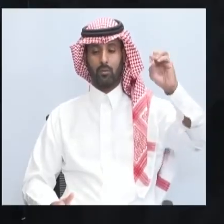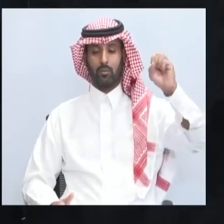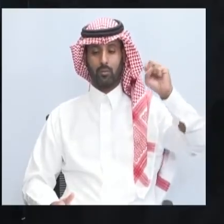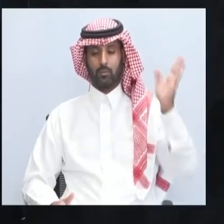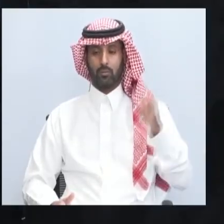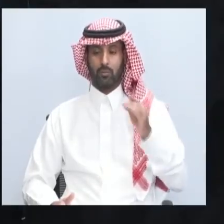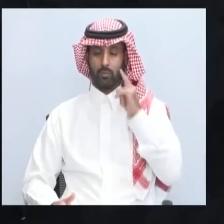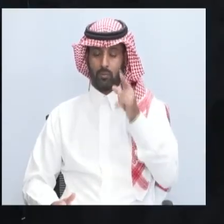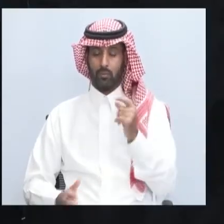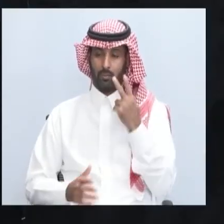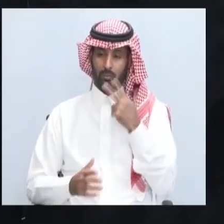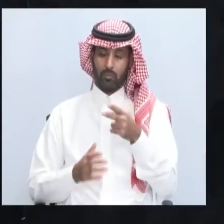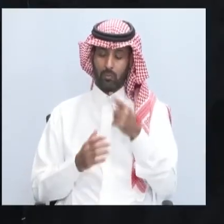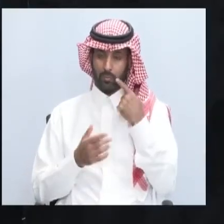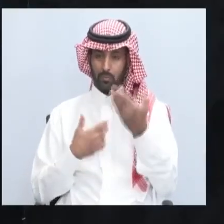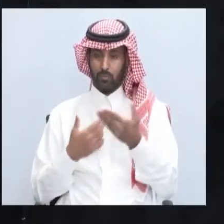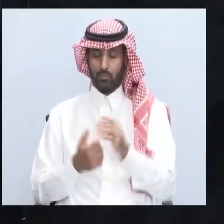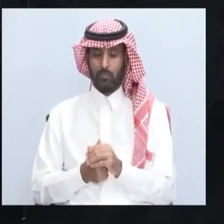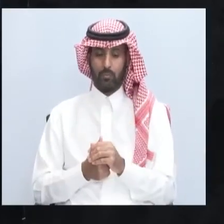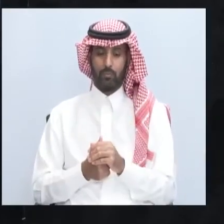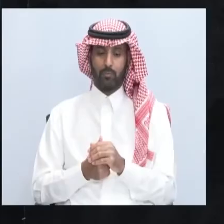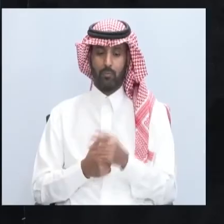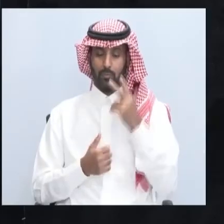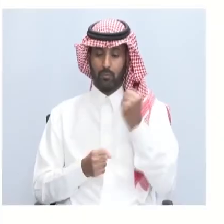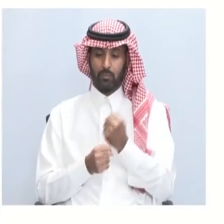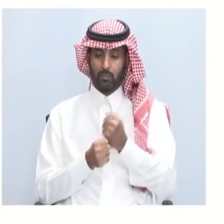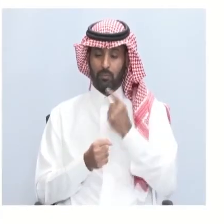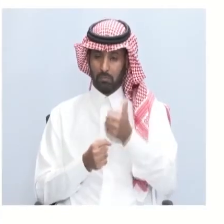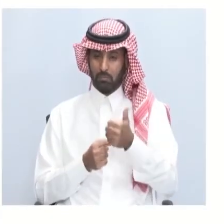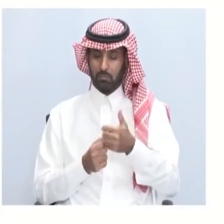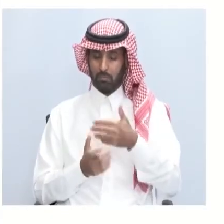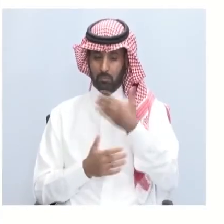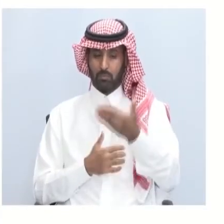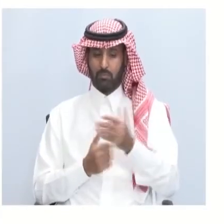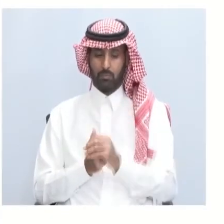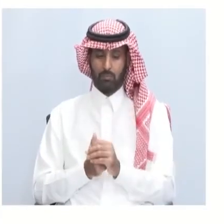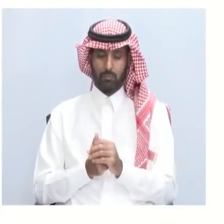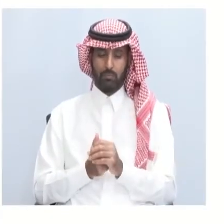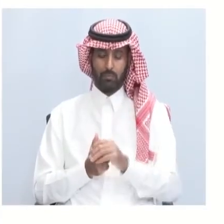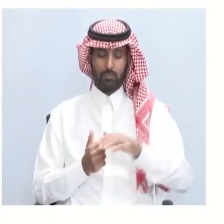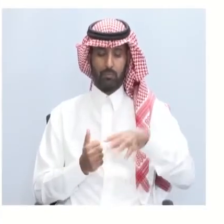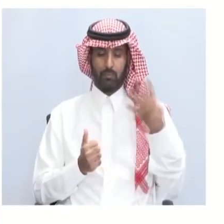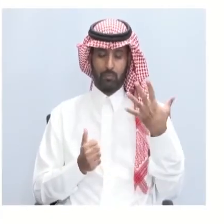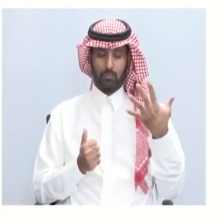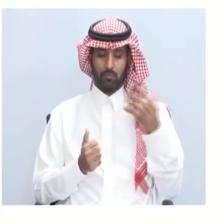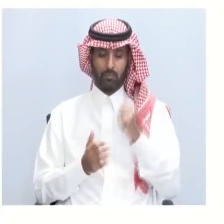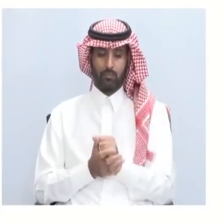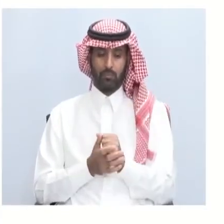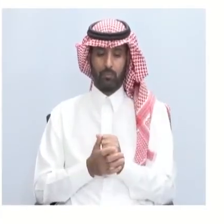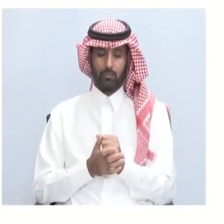say prosperous or thriving. It means doing well, doing well. Number five,